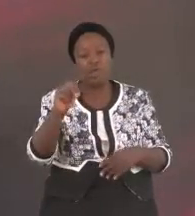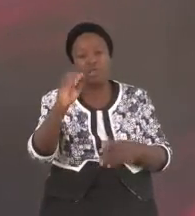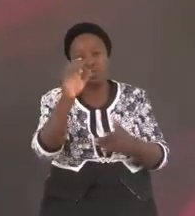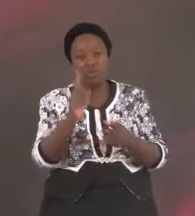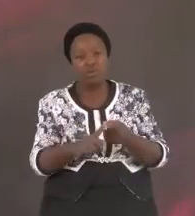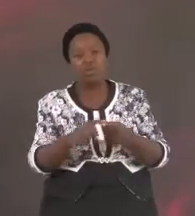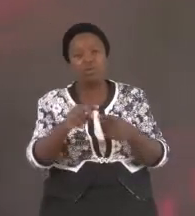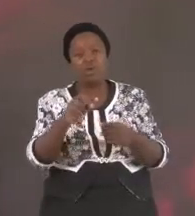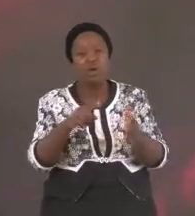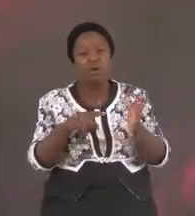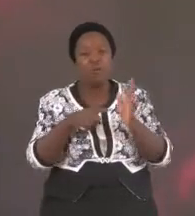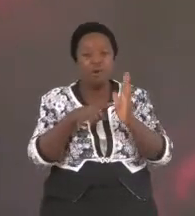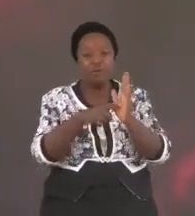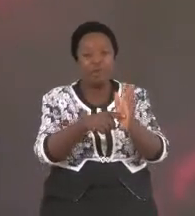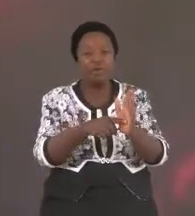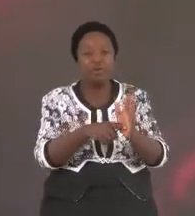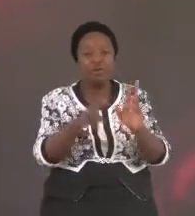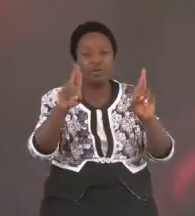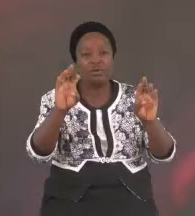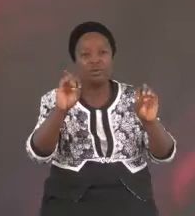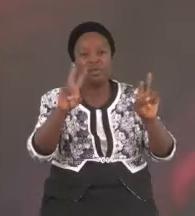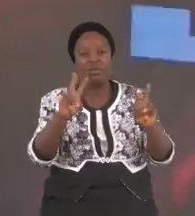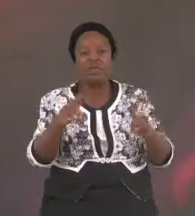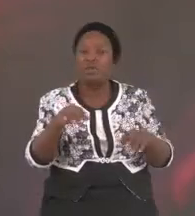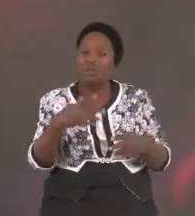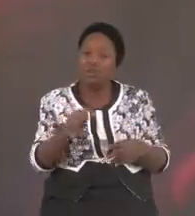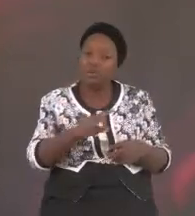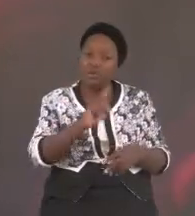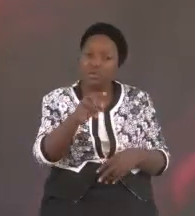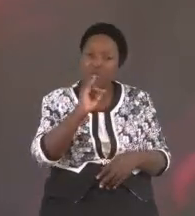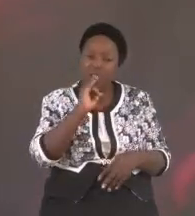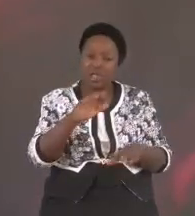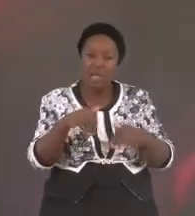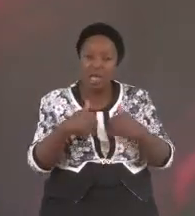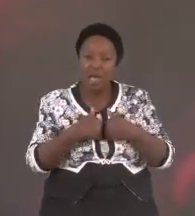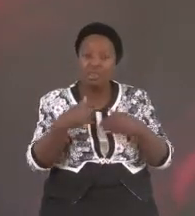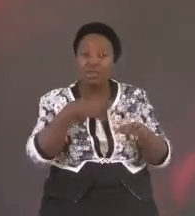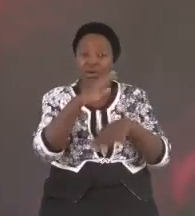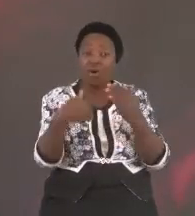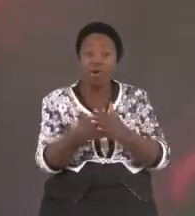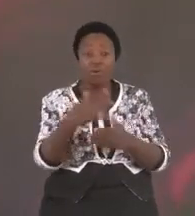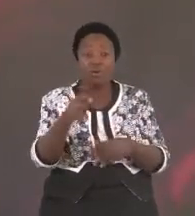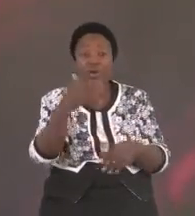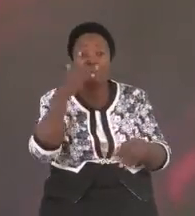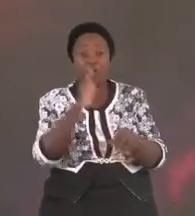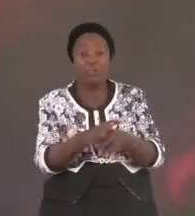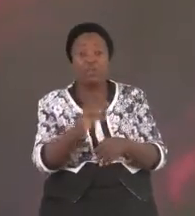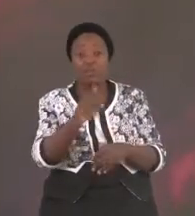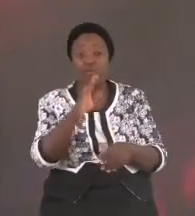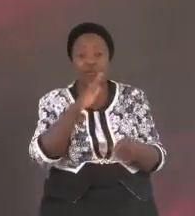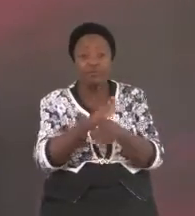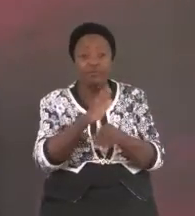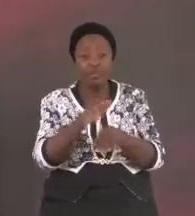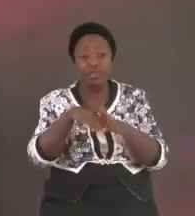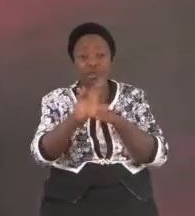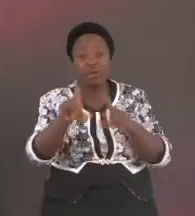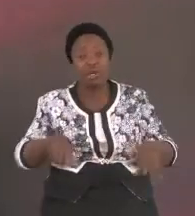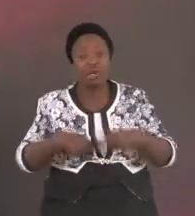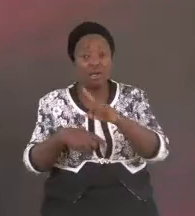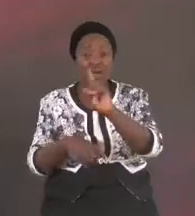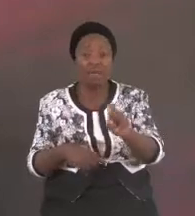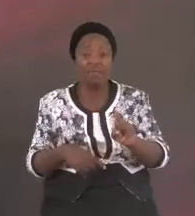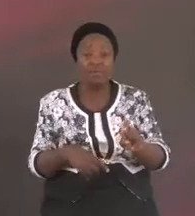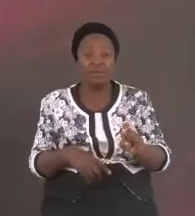Have all the promises been fulfilled in your life? Have all the prophecies been fulfilled in your life? That was